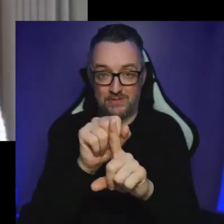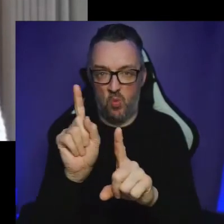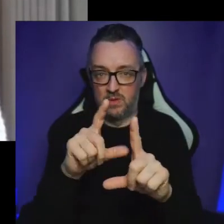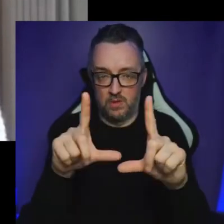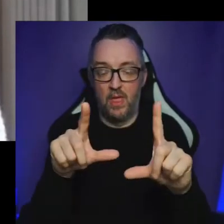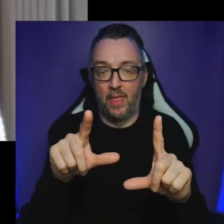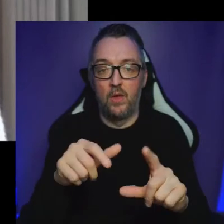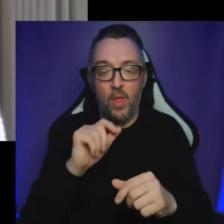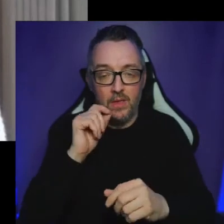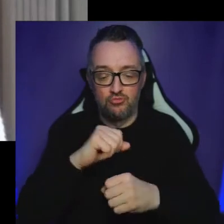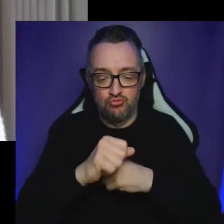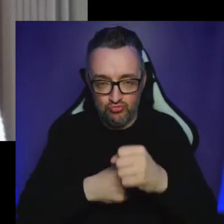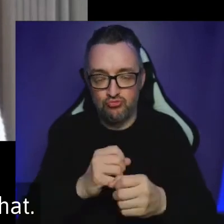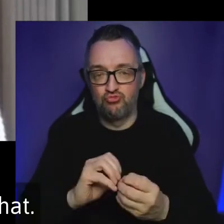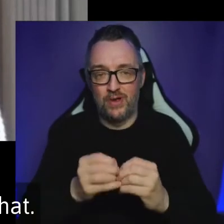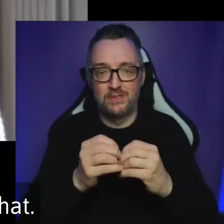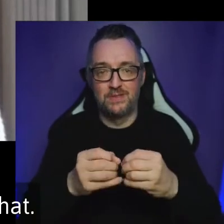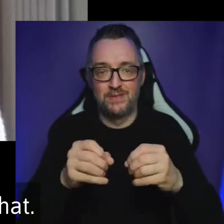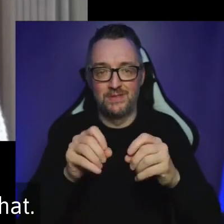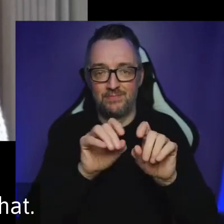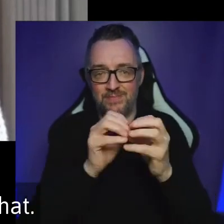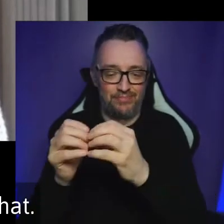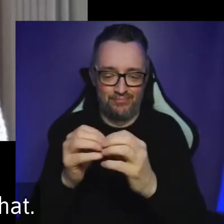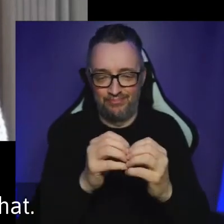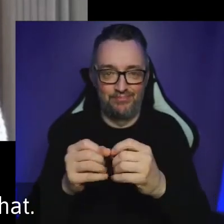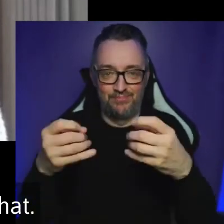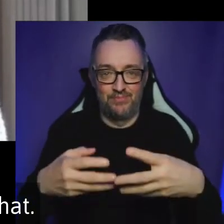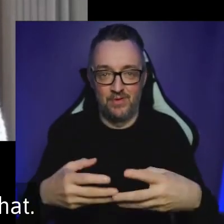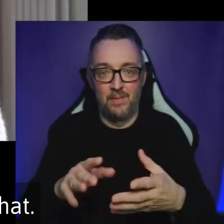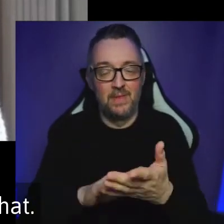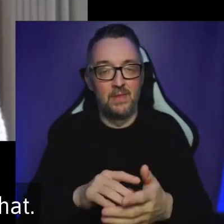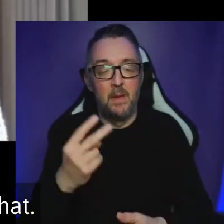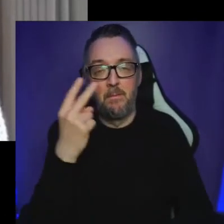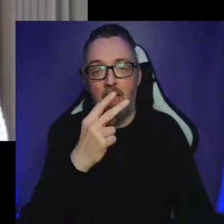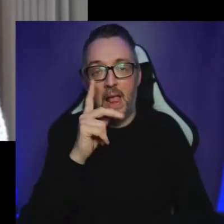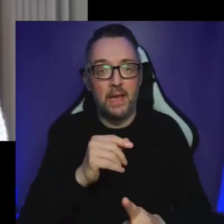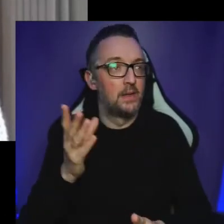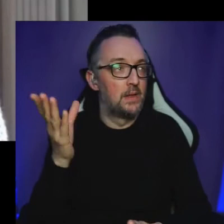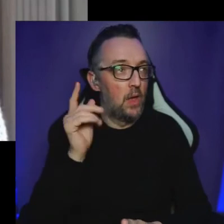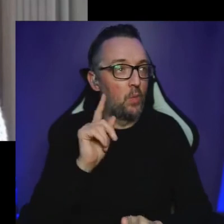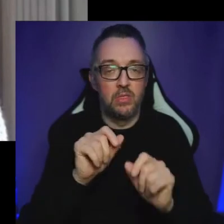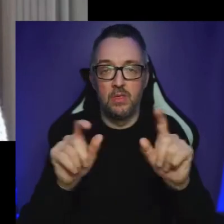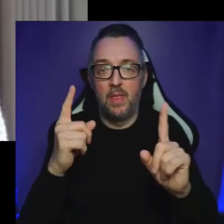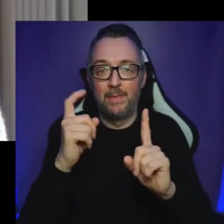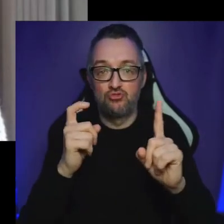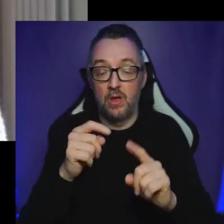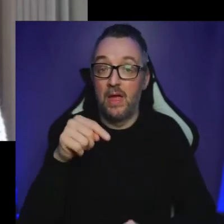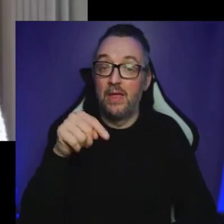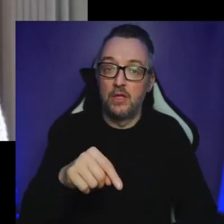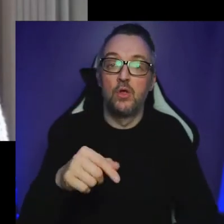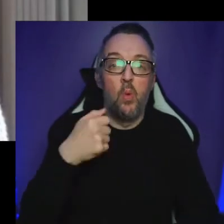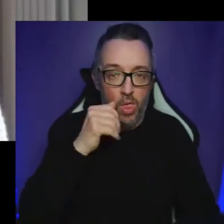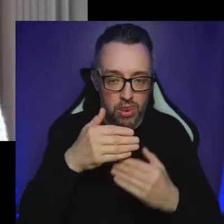of looking at context of the image and then trying to create alternative text for that. I think we'll see that